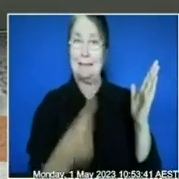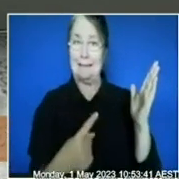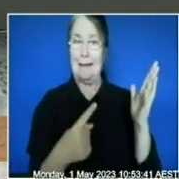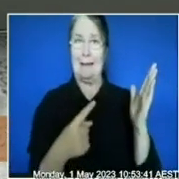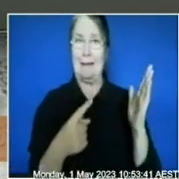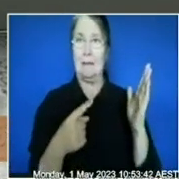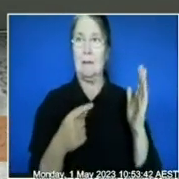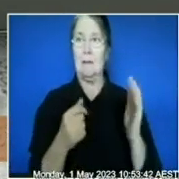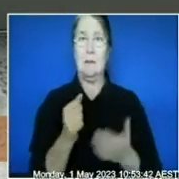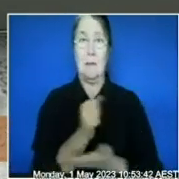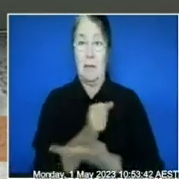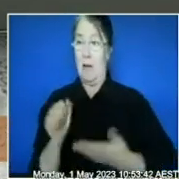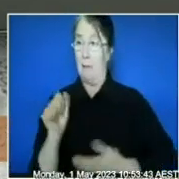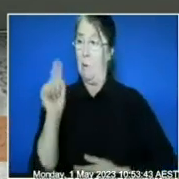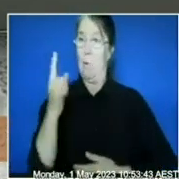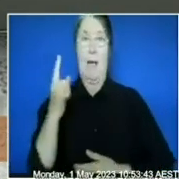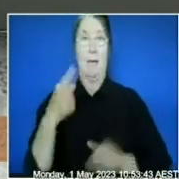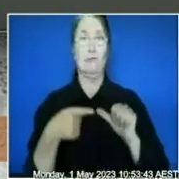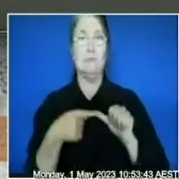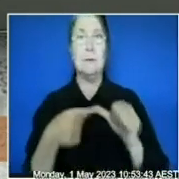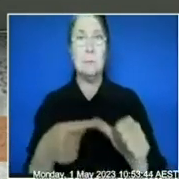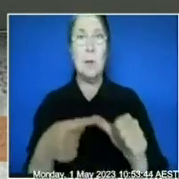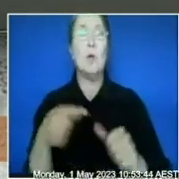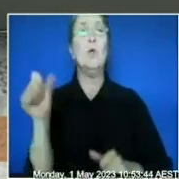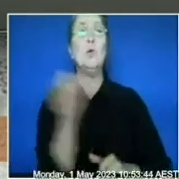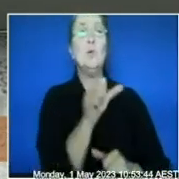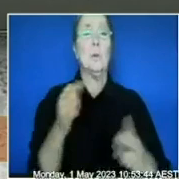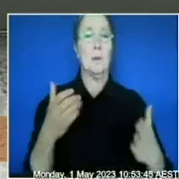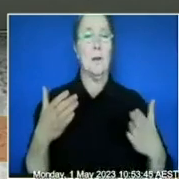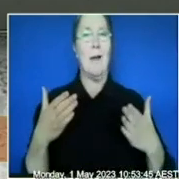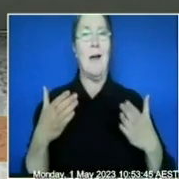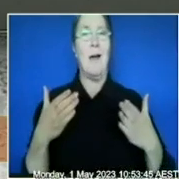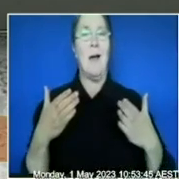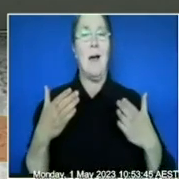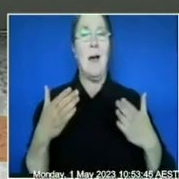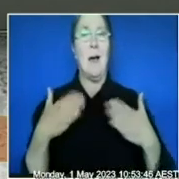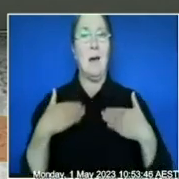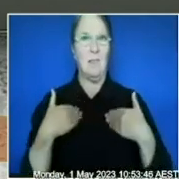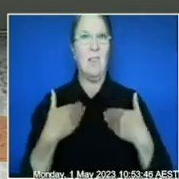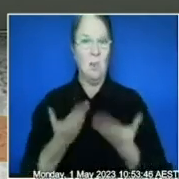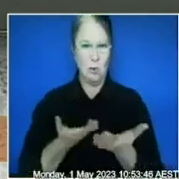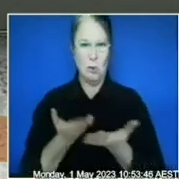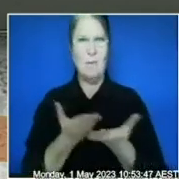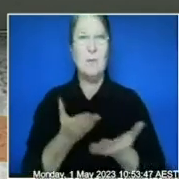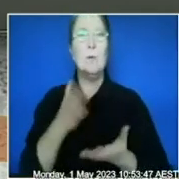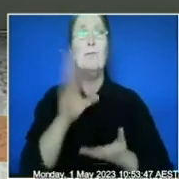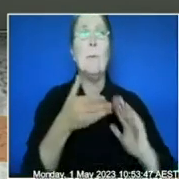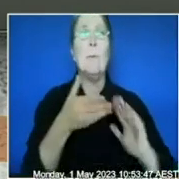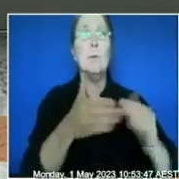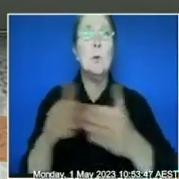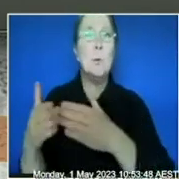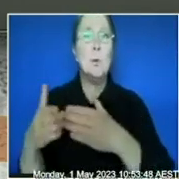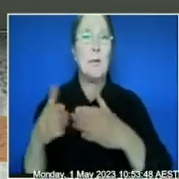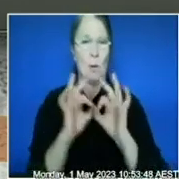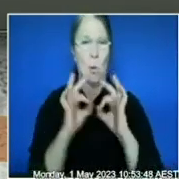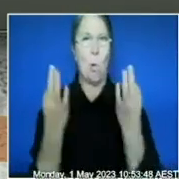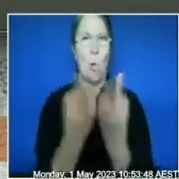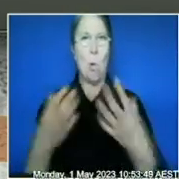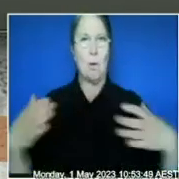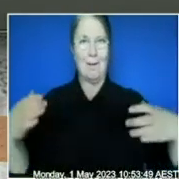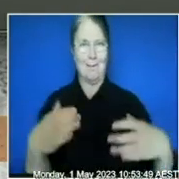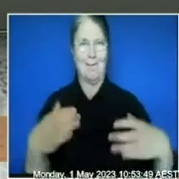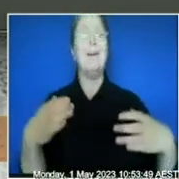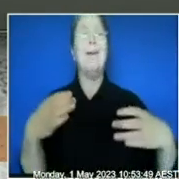services, including existing outreach programs associated with homelessness services, alcohol and other drugs services, and Aboriginal community